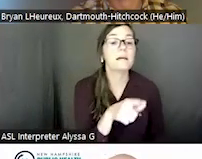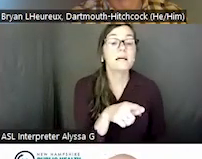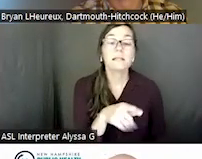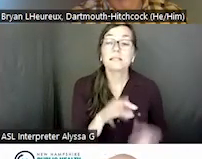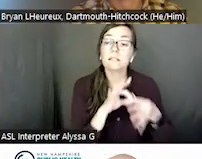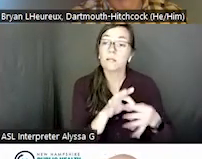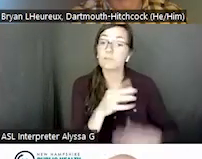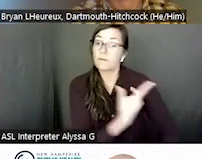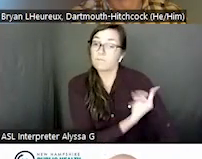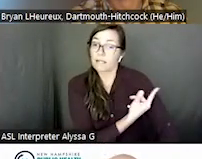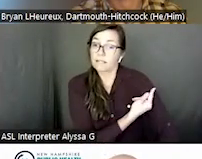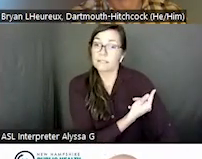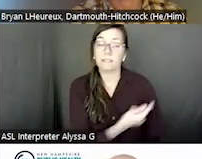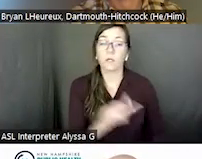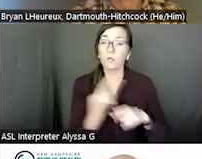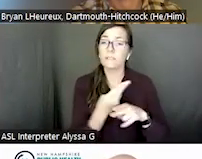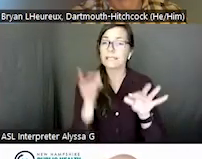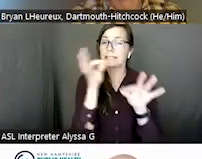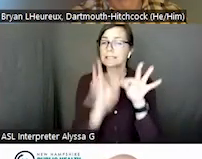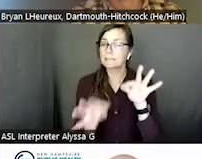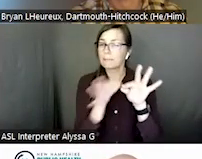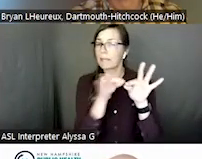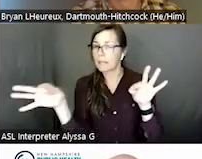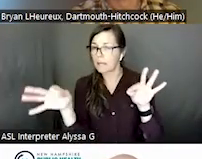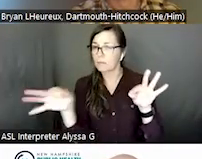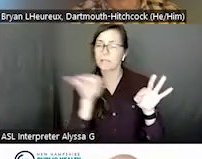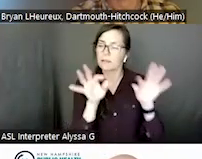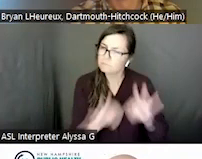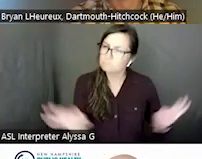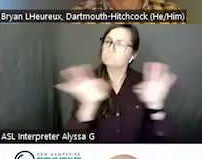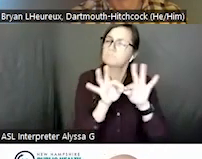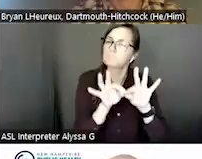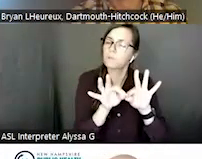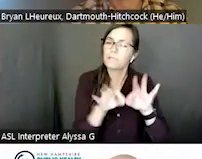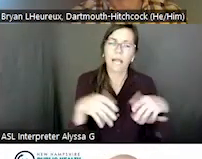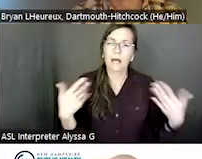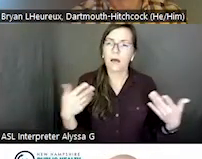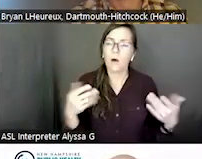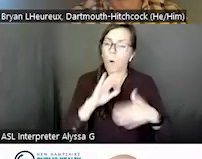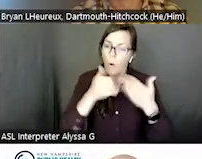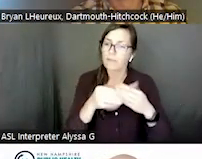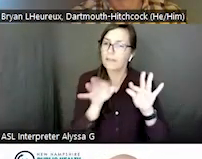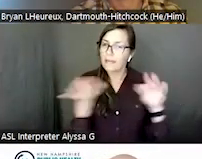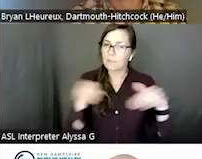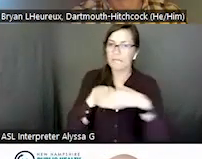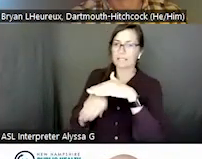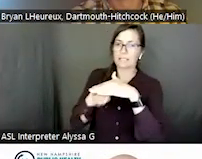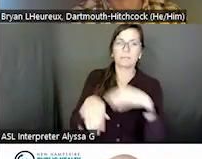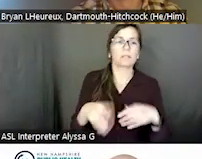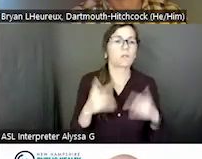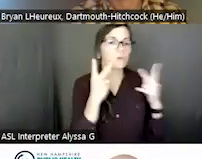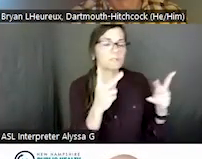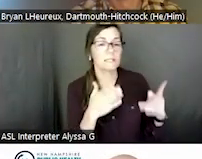illustrate the principle of plain language, which is one of the key tenets of health literacy. Won't go over them all here, but you see there's my team,